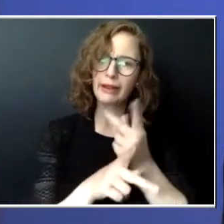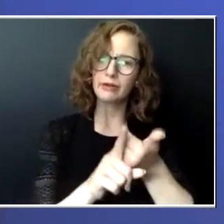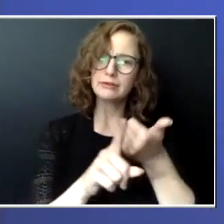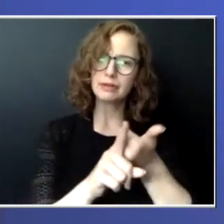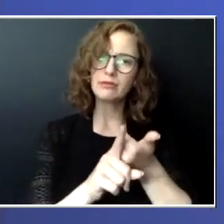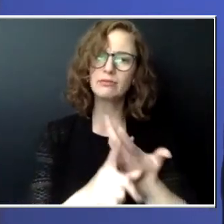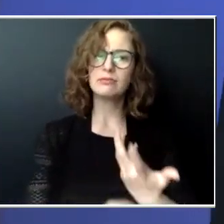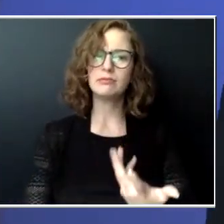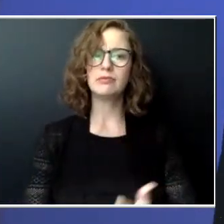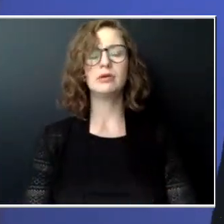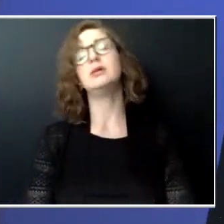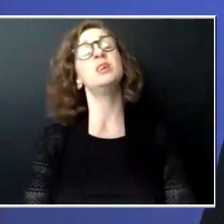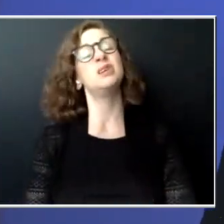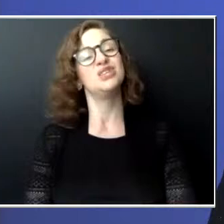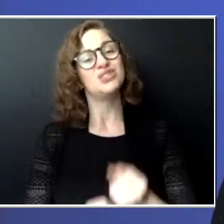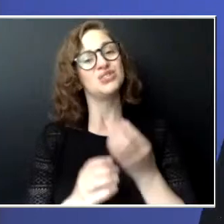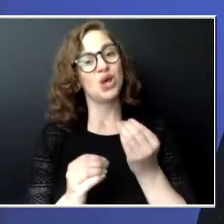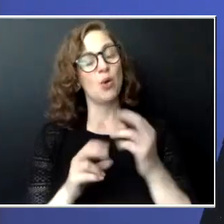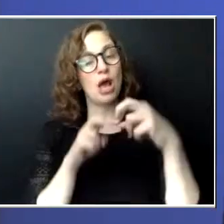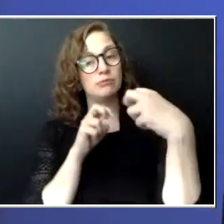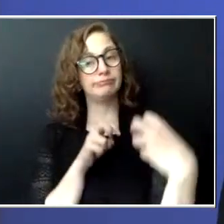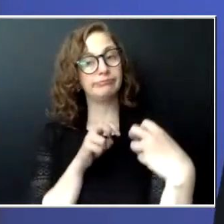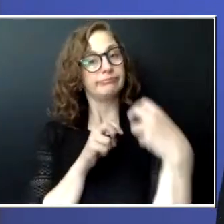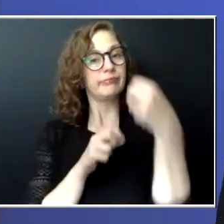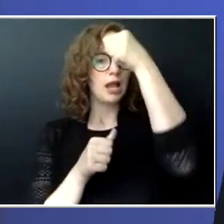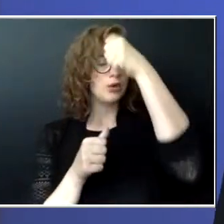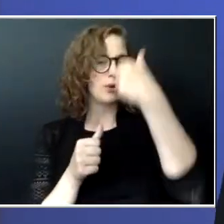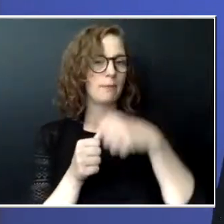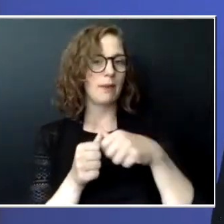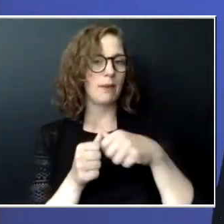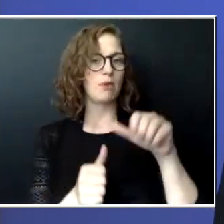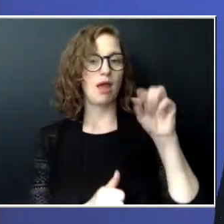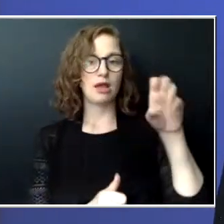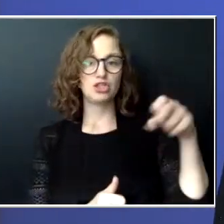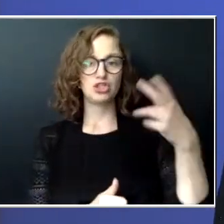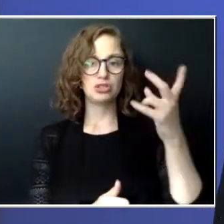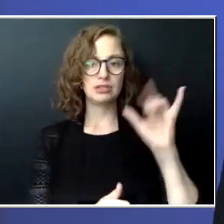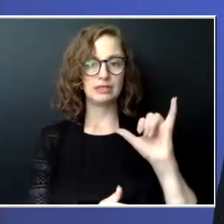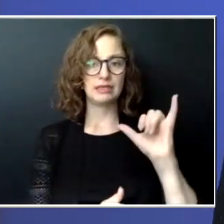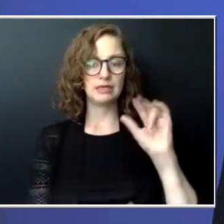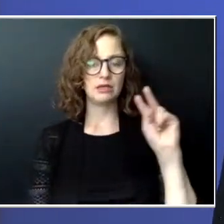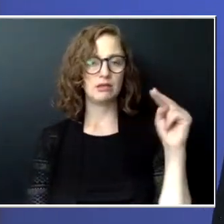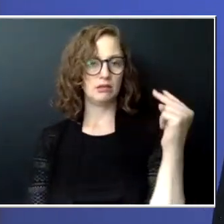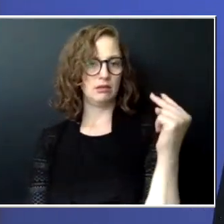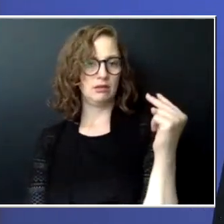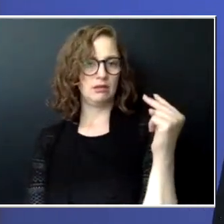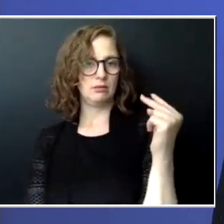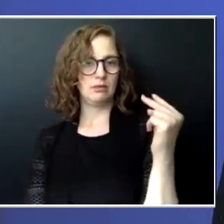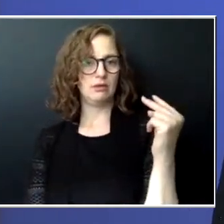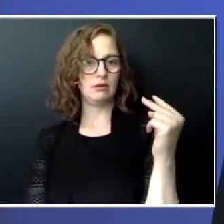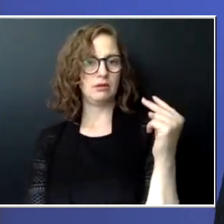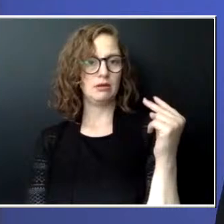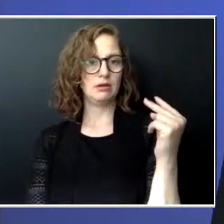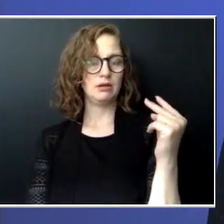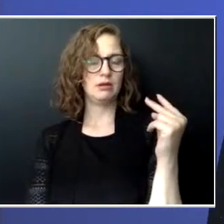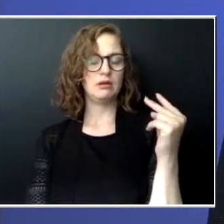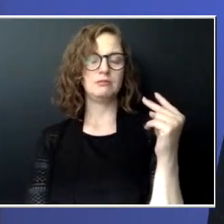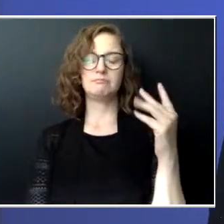I can remember Ashley looking at me with the full of compassion